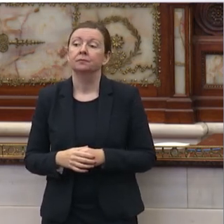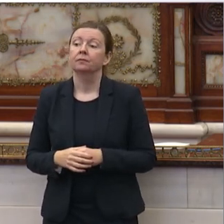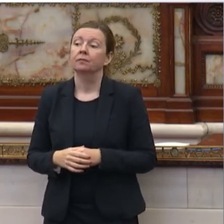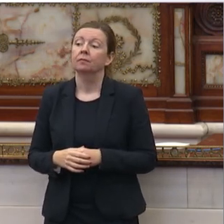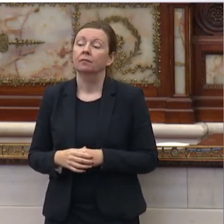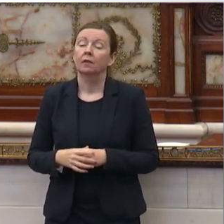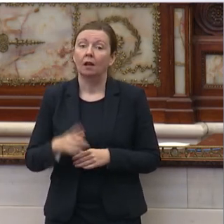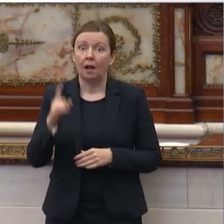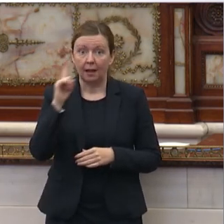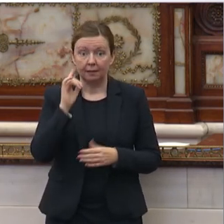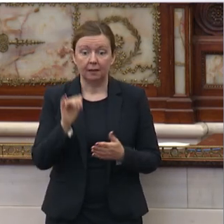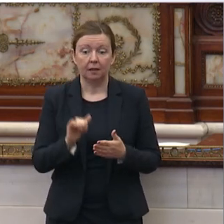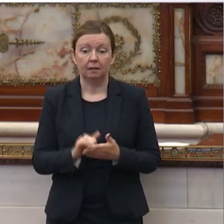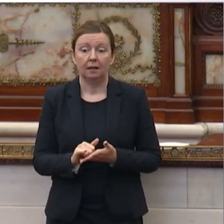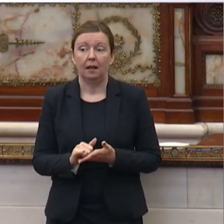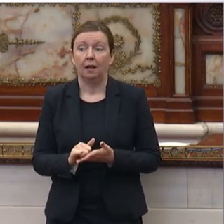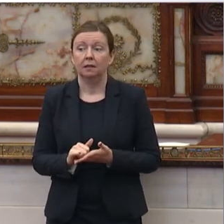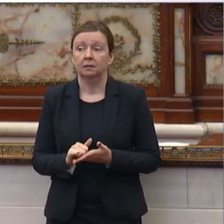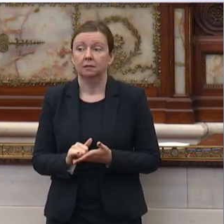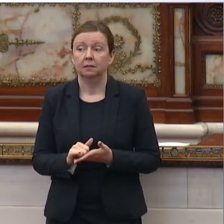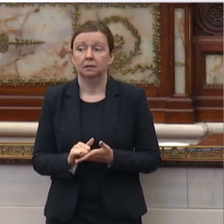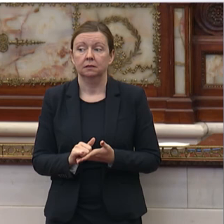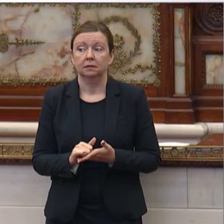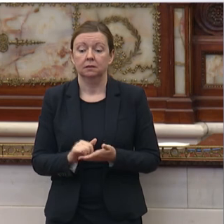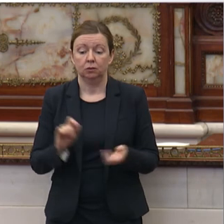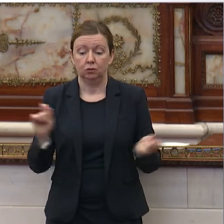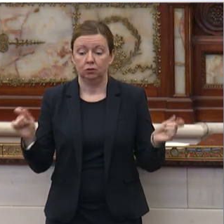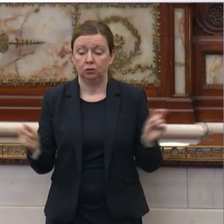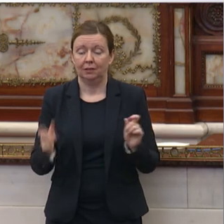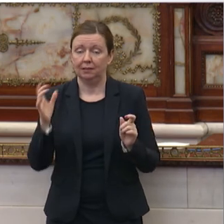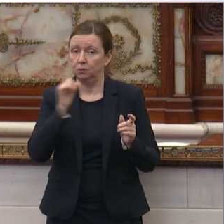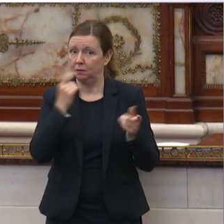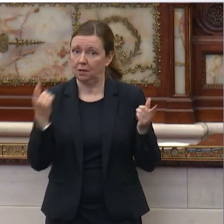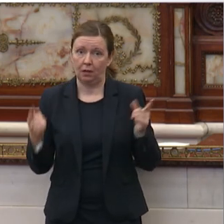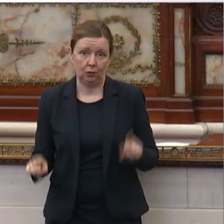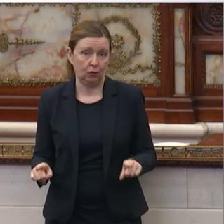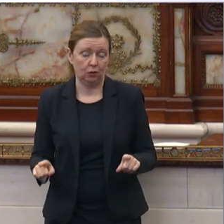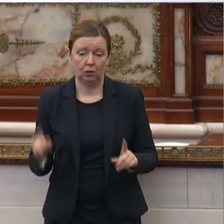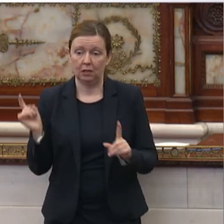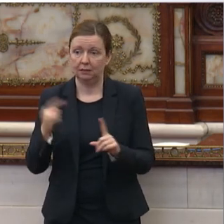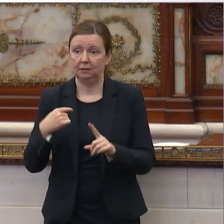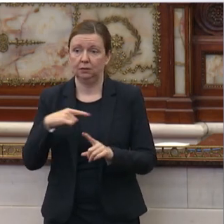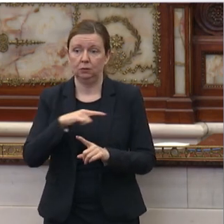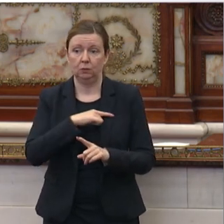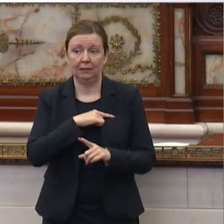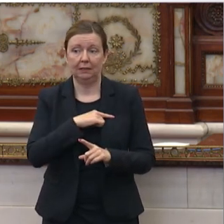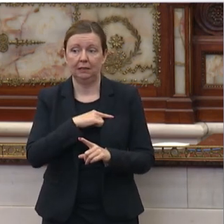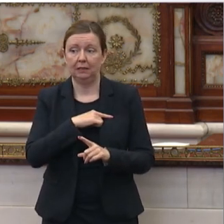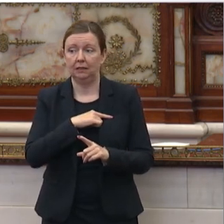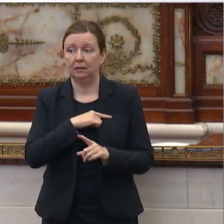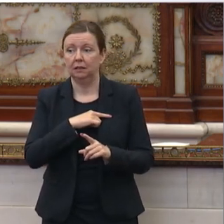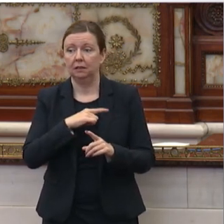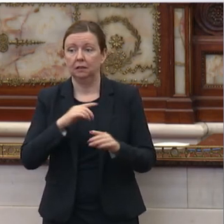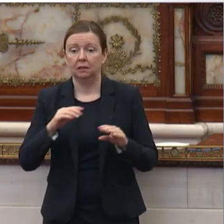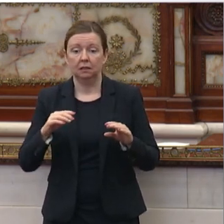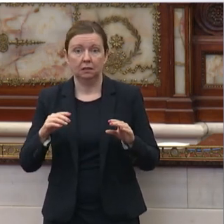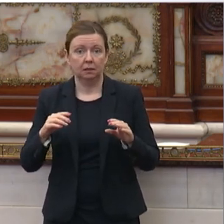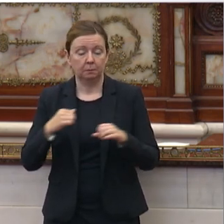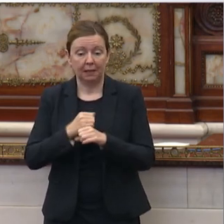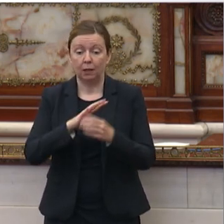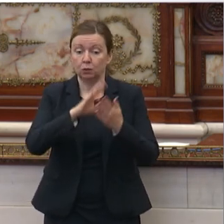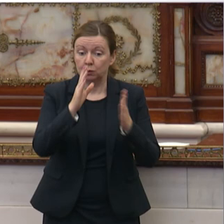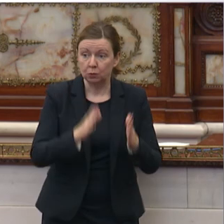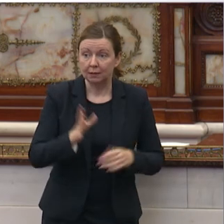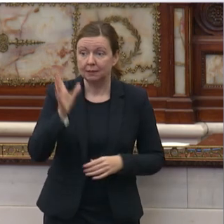do think that change will not occur until we put students,